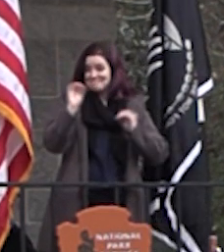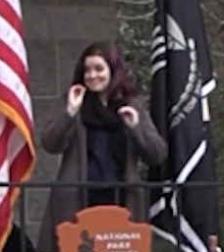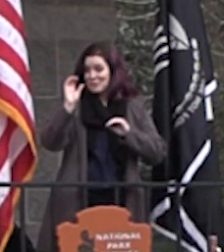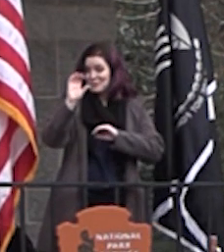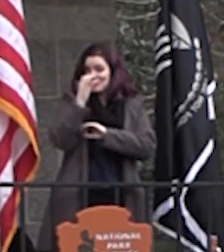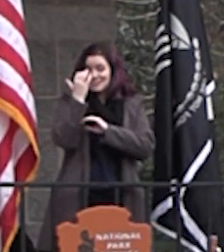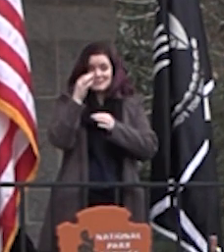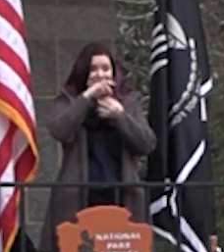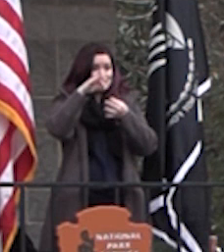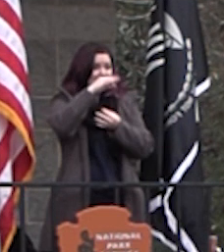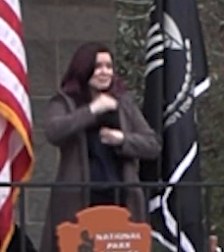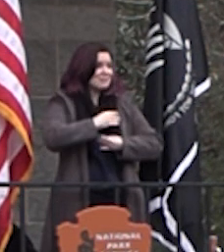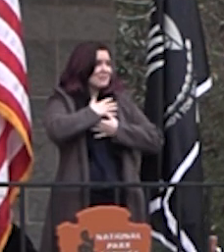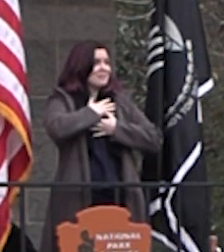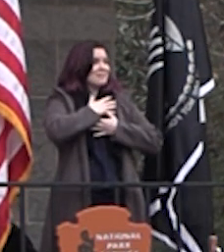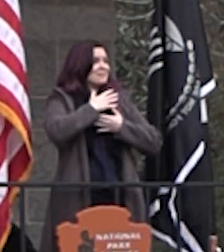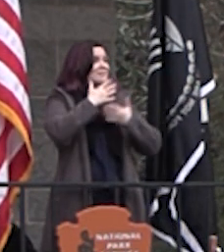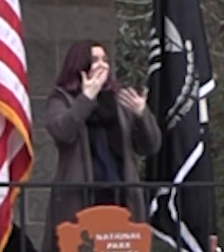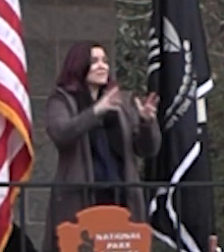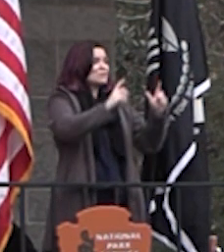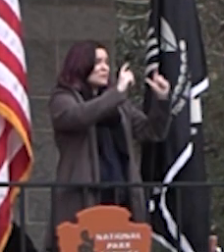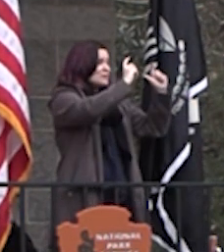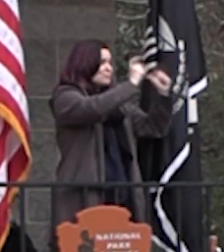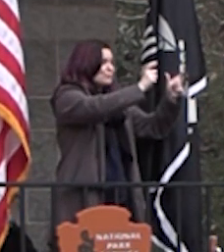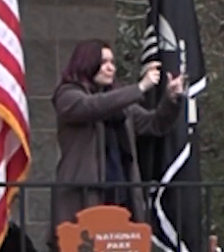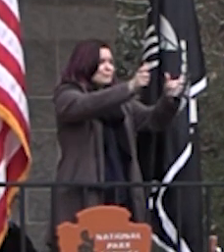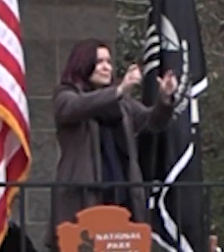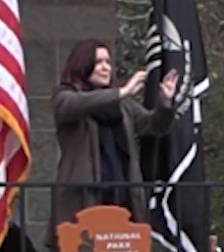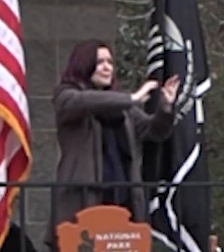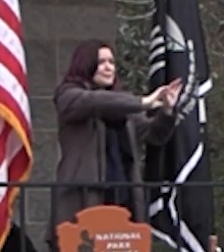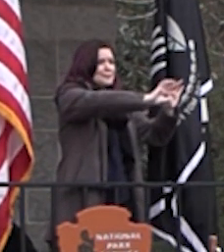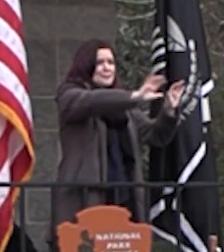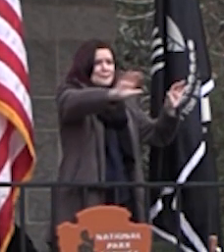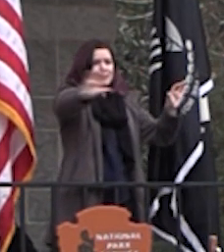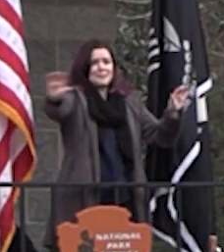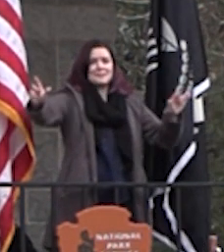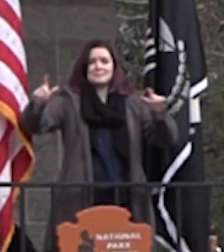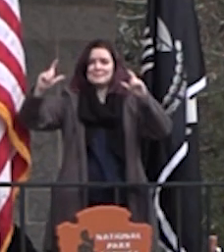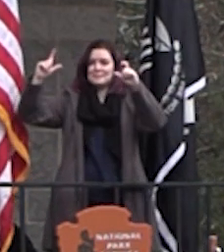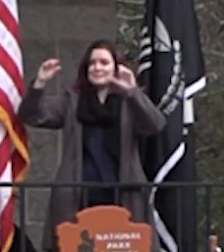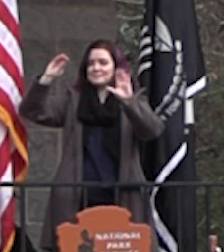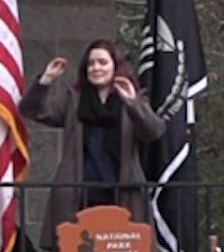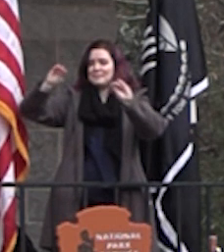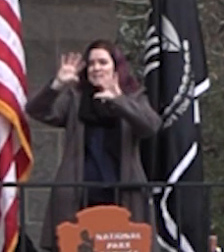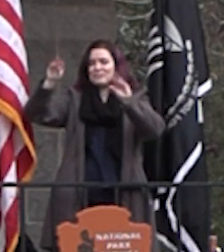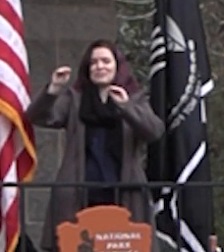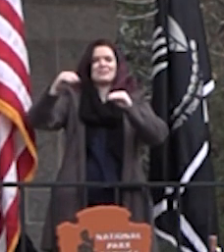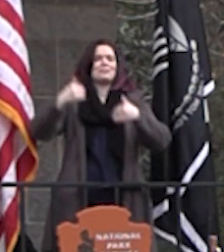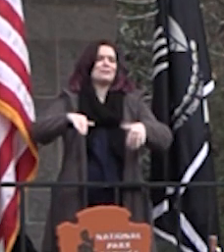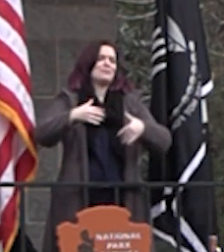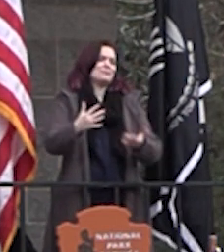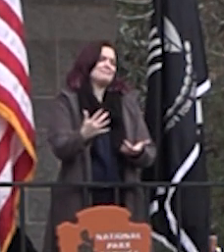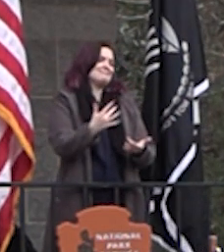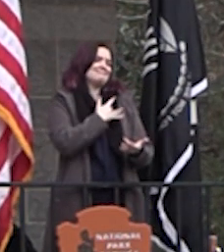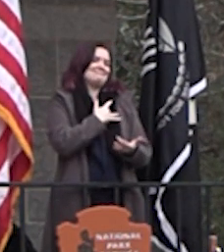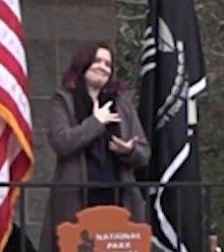when you take your picture of this cemetery today, place of the wreaths, it'll be so touching to